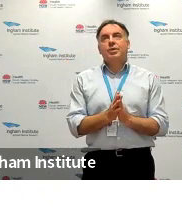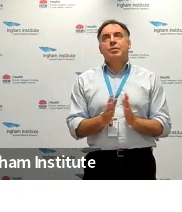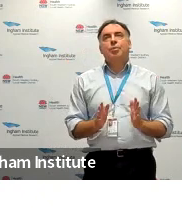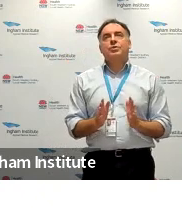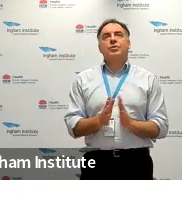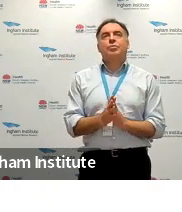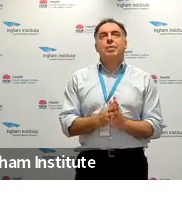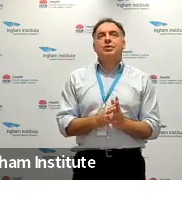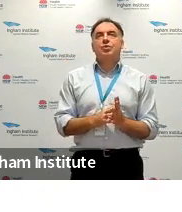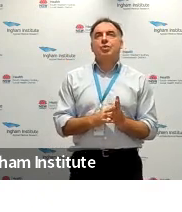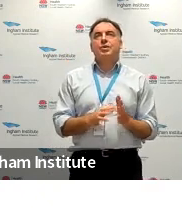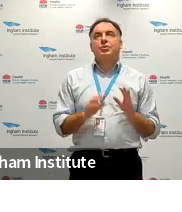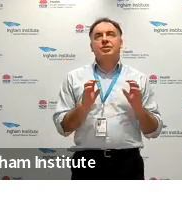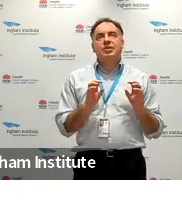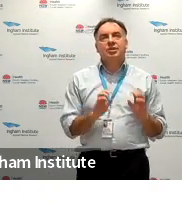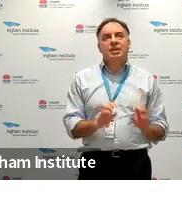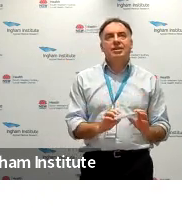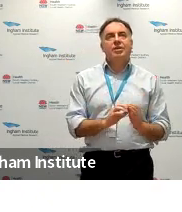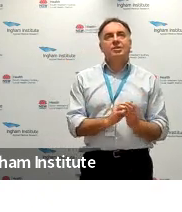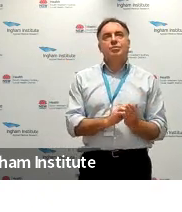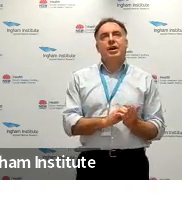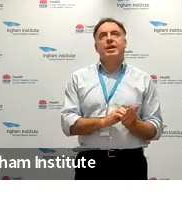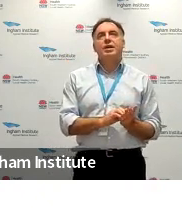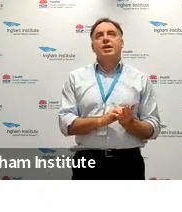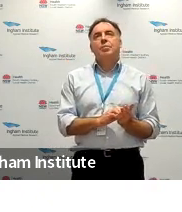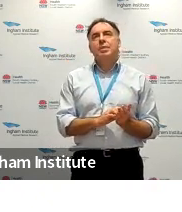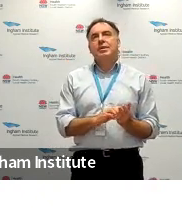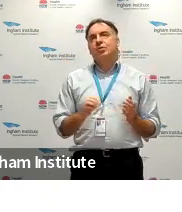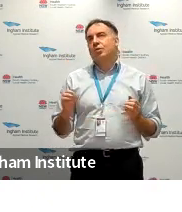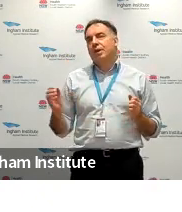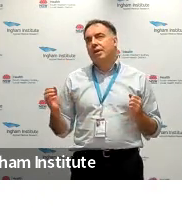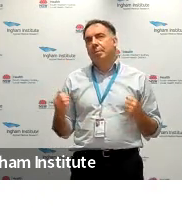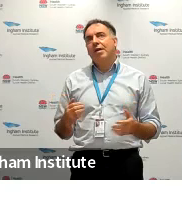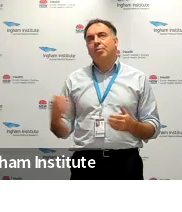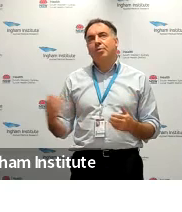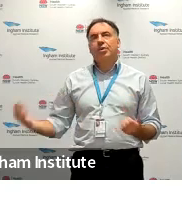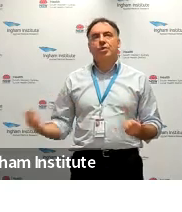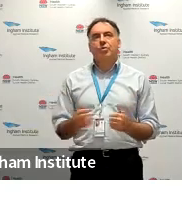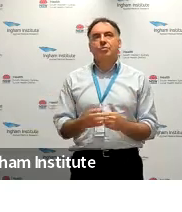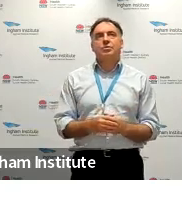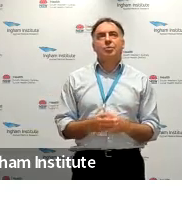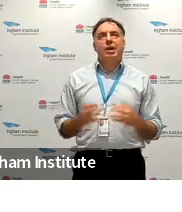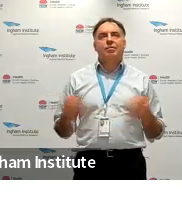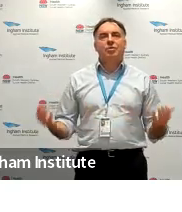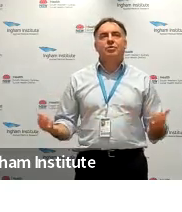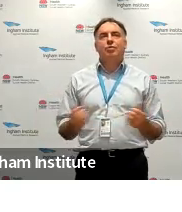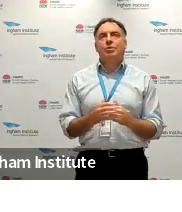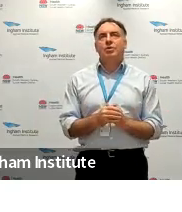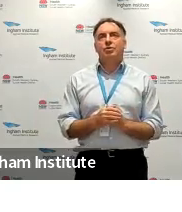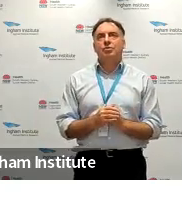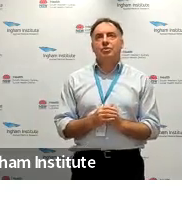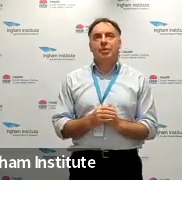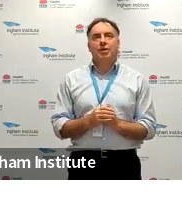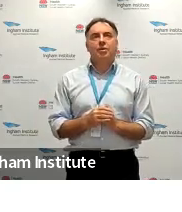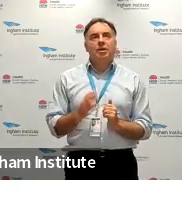again, it's really important that we make sure that we do this in a standardized way and we make sure that we are comparable with other groups. So we have lots of